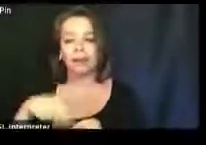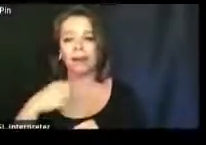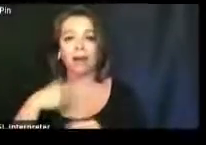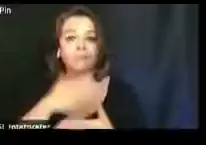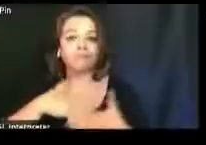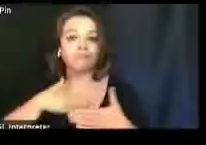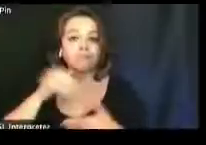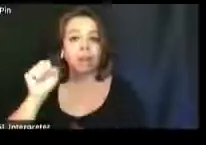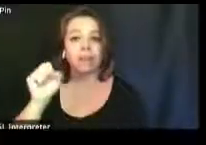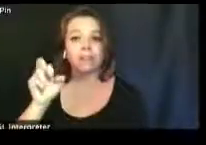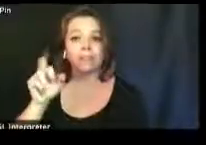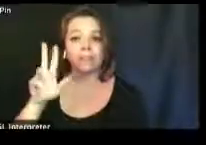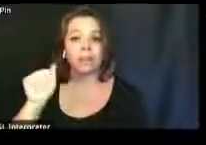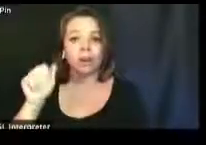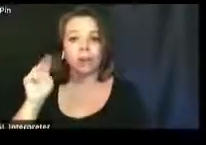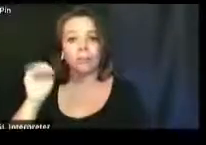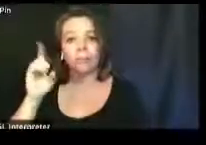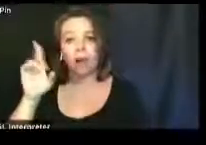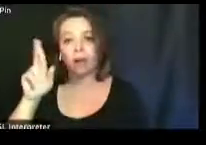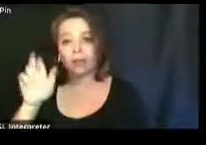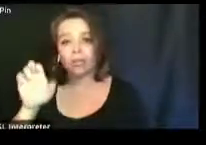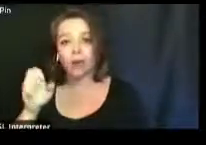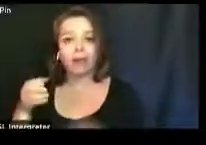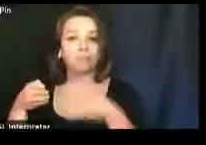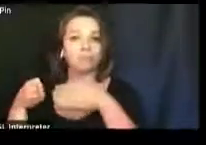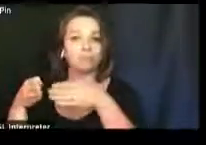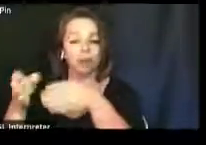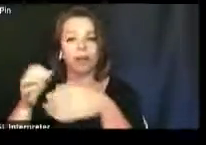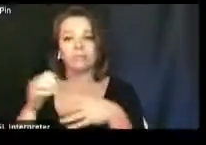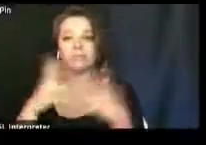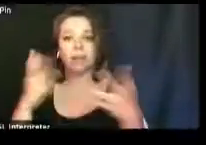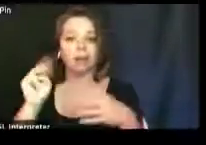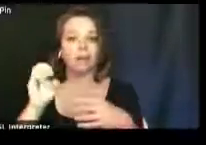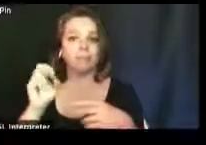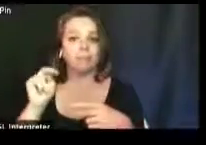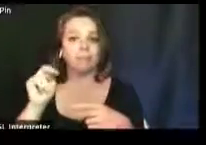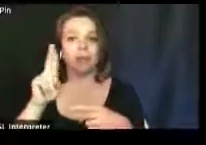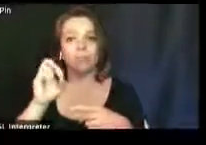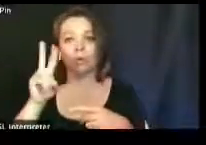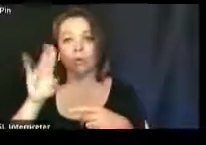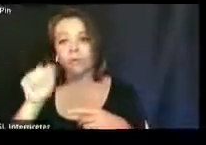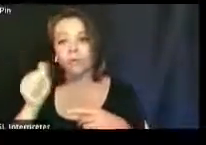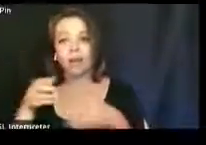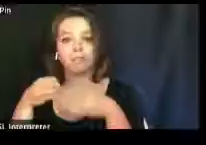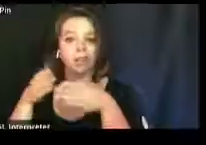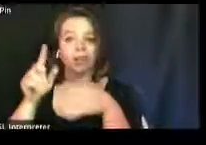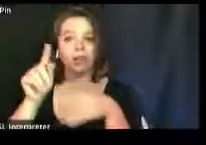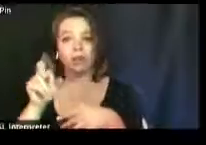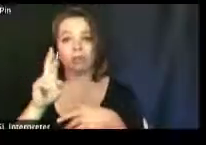Madre, Chantry Flats trails. I do a lot of Monrovia trail